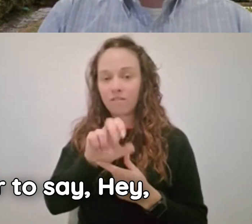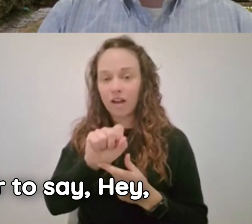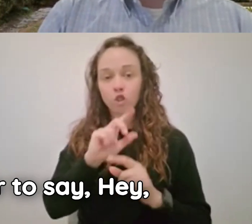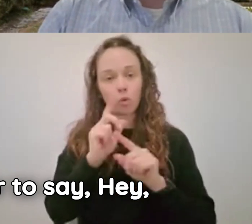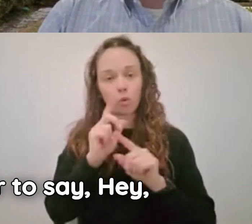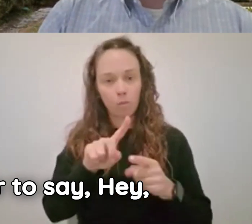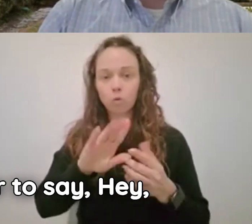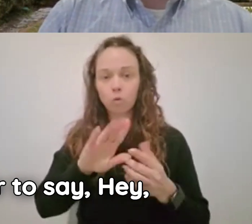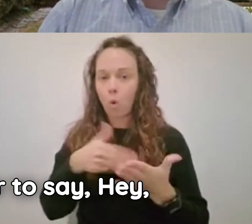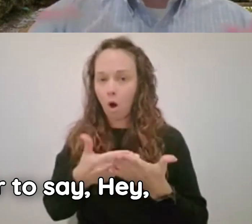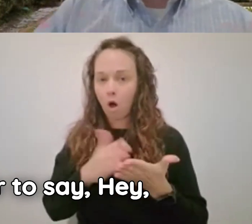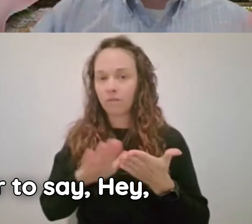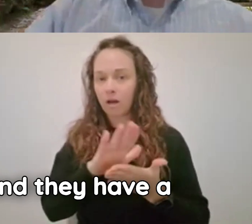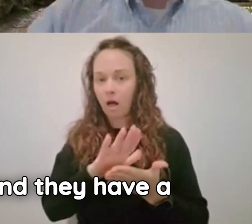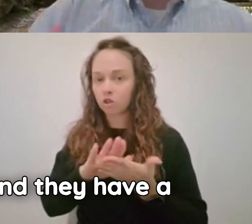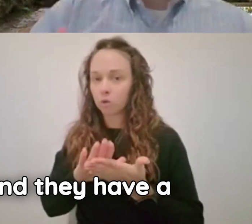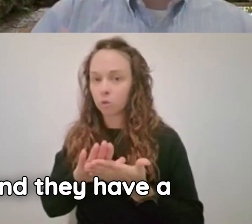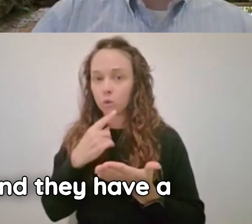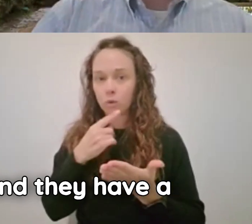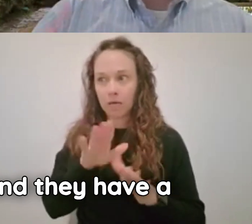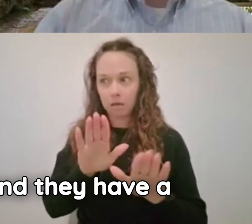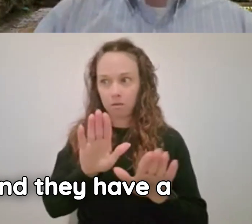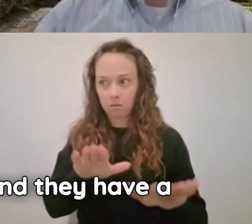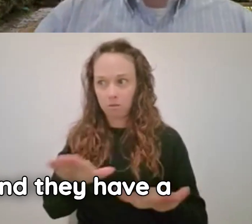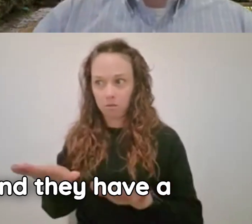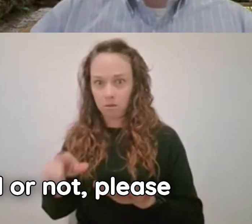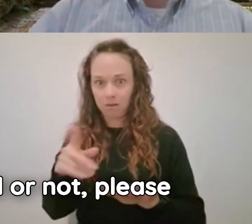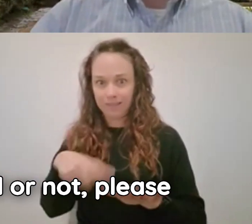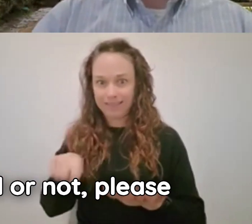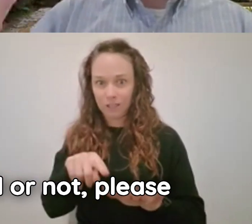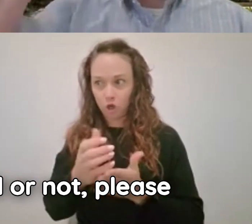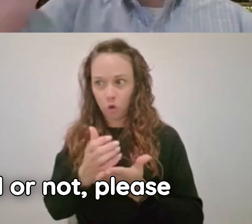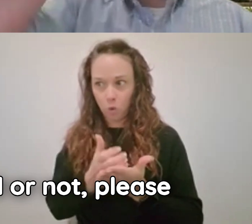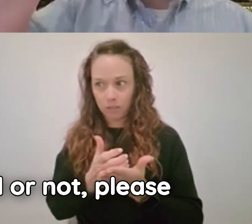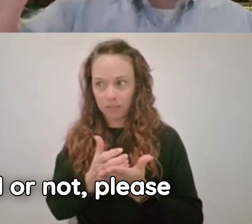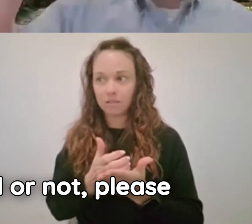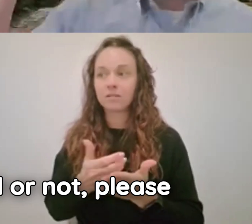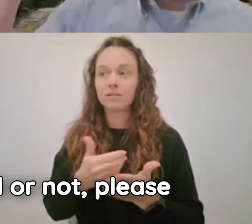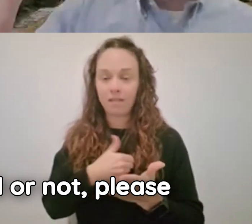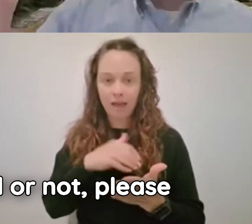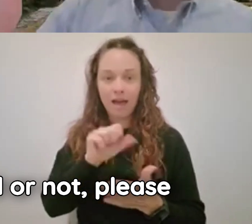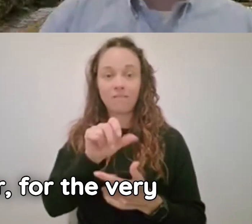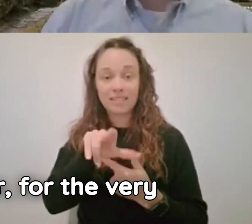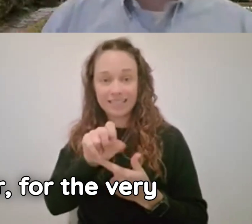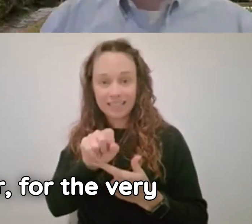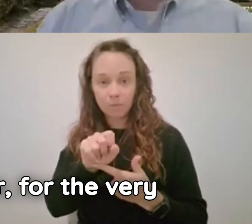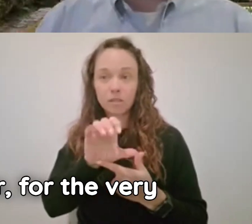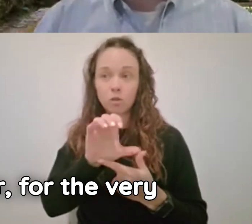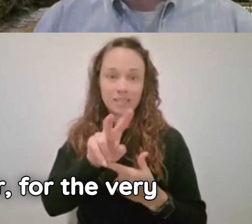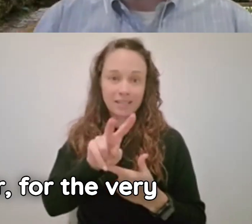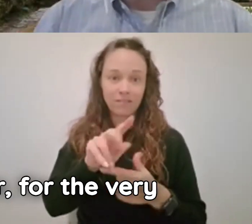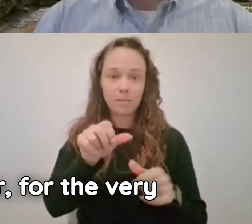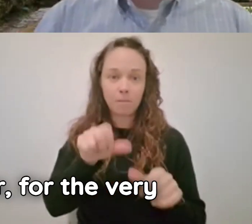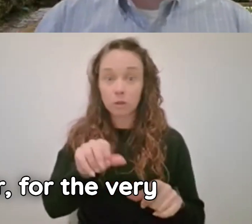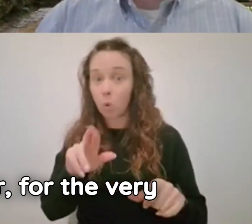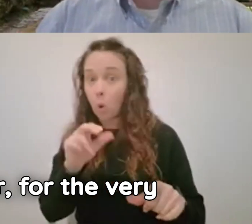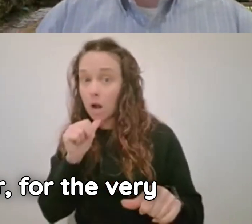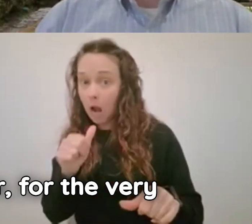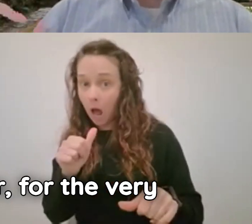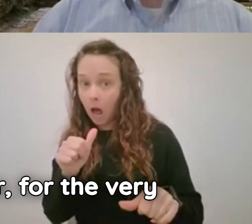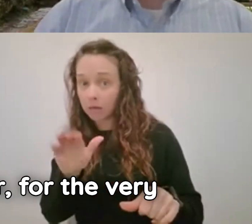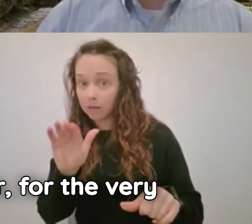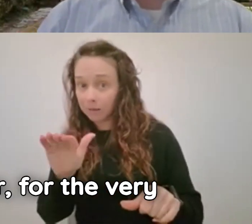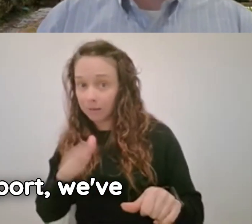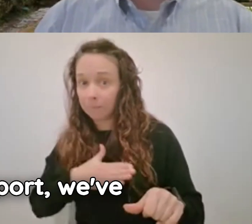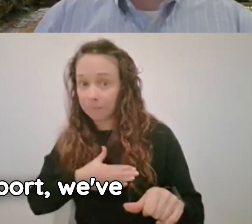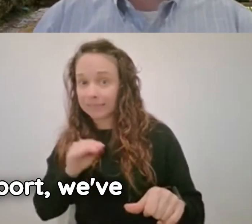schools every semester to say, hey, here's all your courses, and they have a syllabus and a CV posted or not, please fix it. Well, this